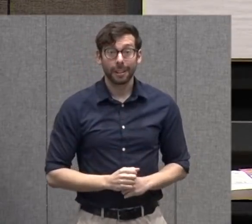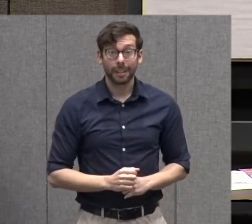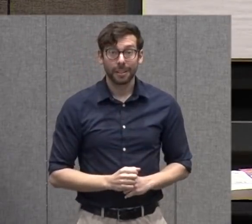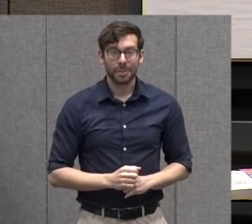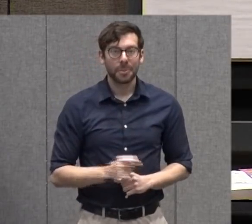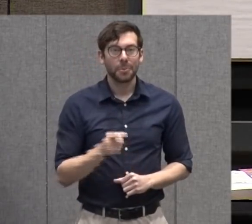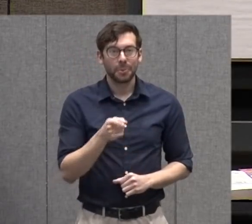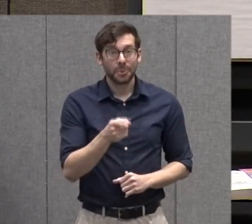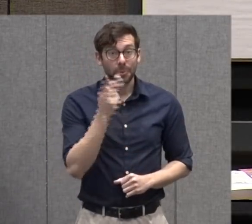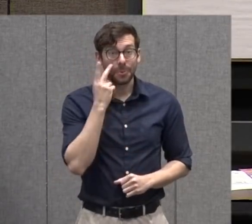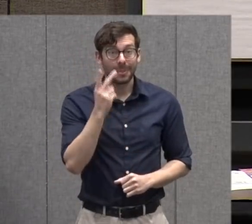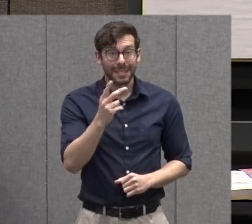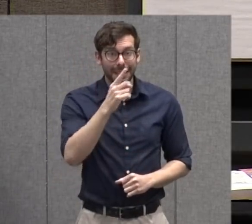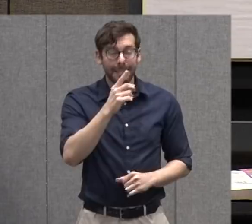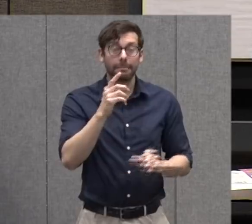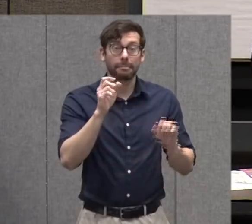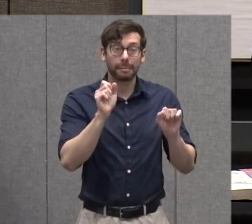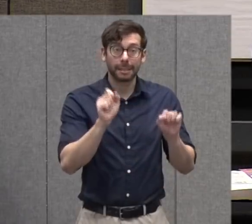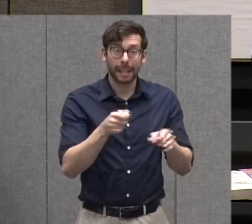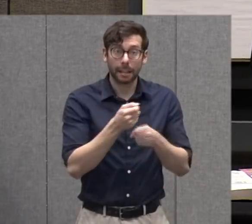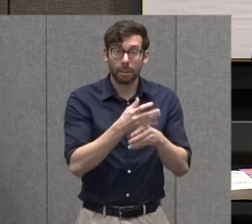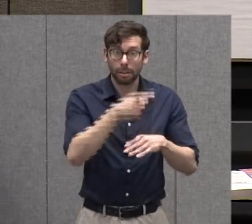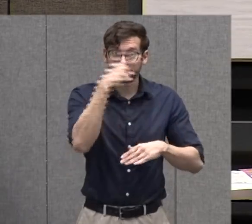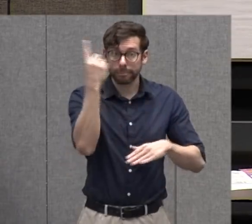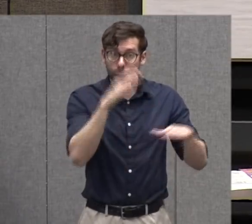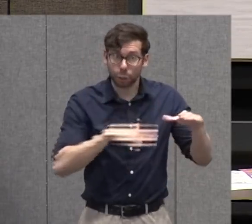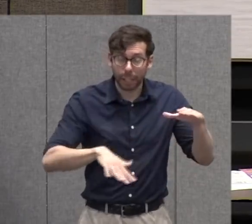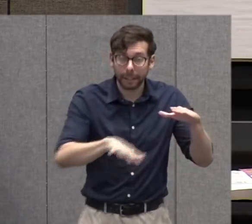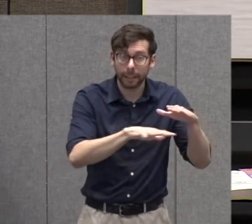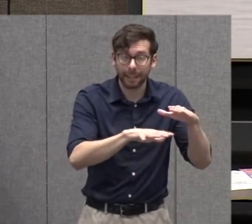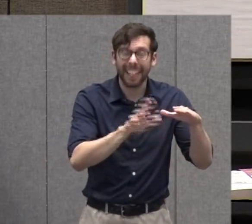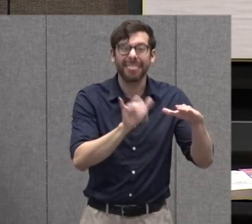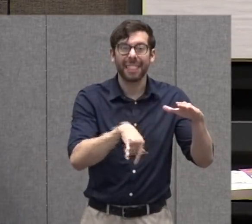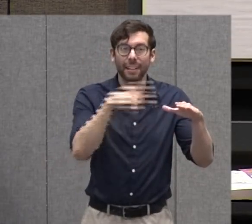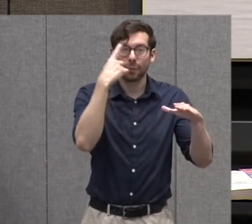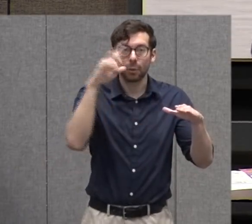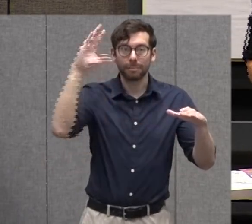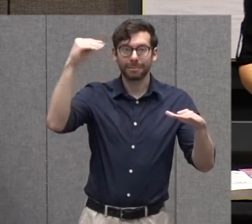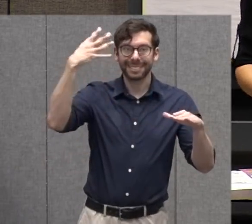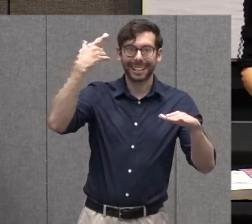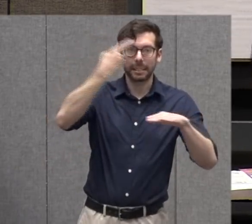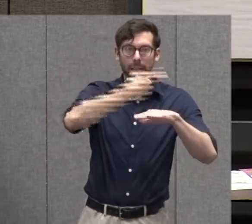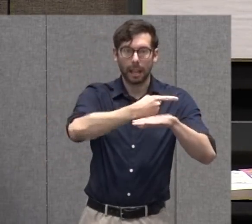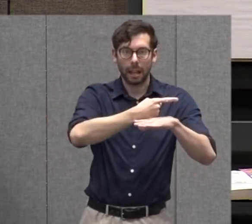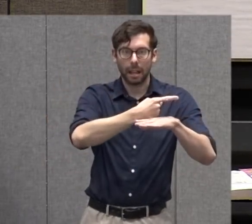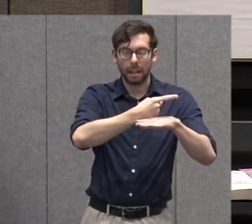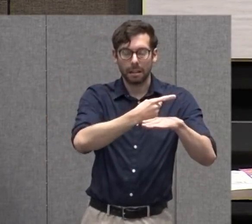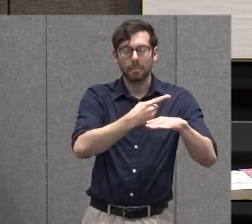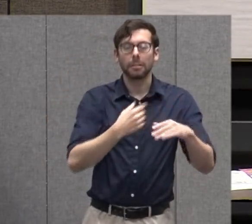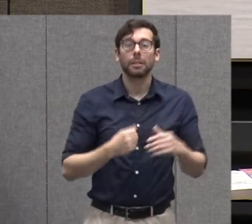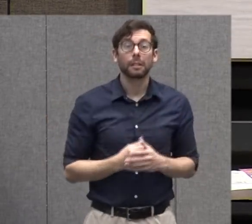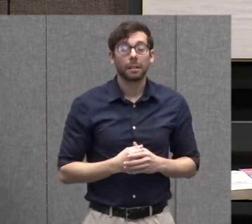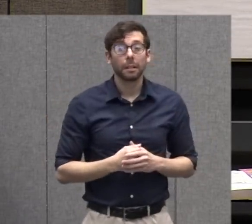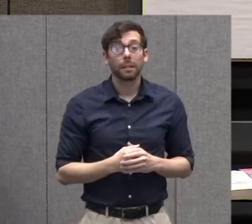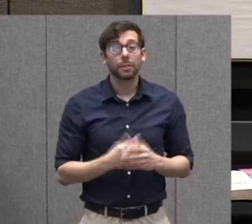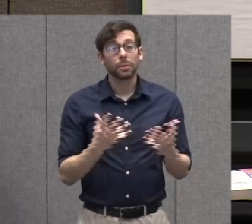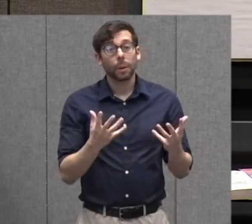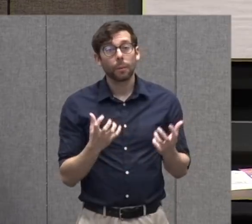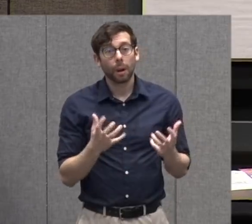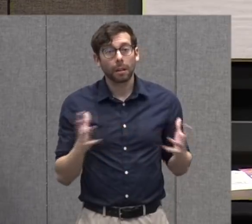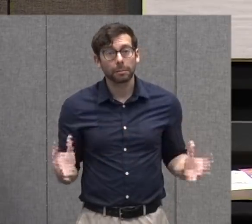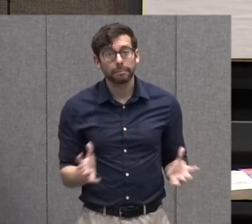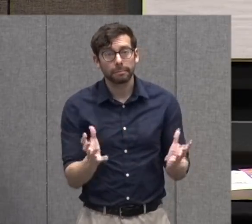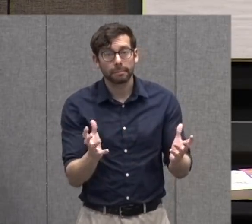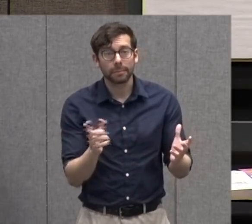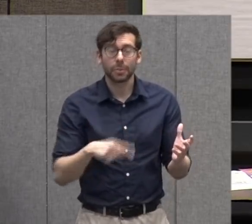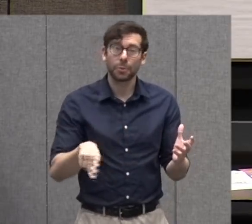build this for a sunny day, so whatever is in here has some shade. So I want to encourage you to build for